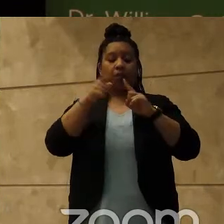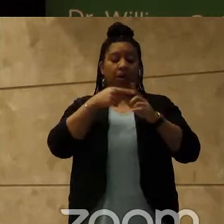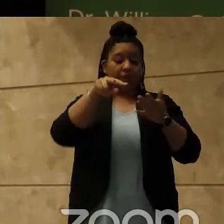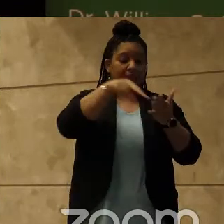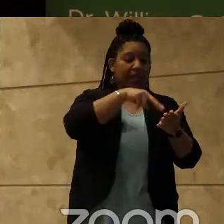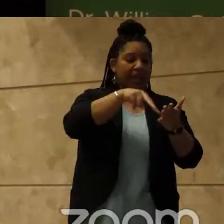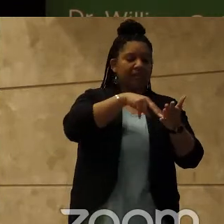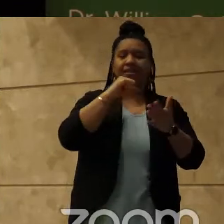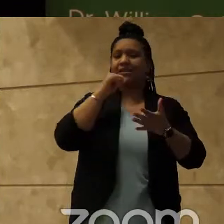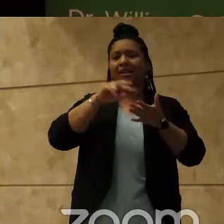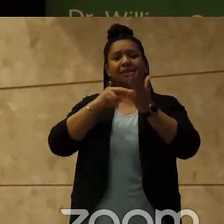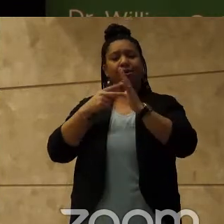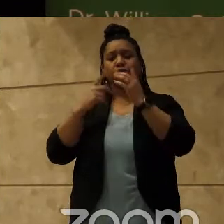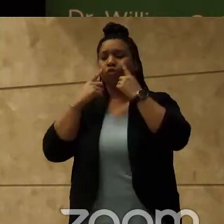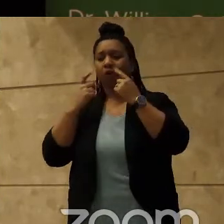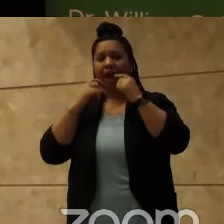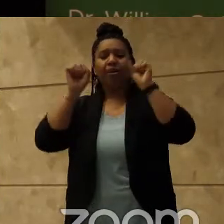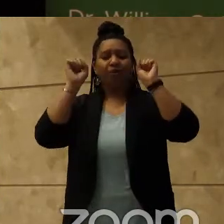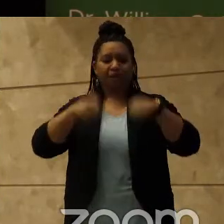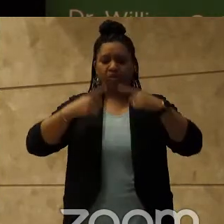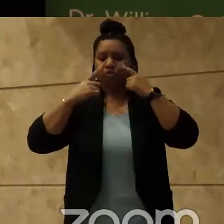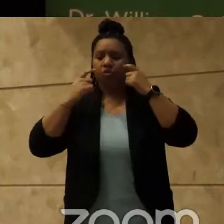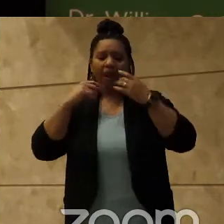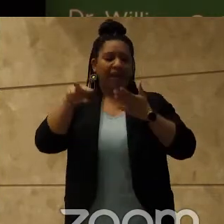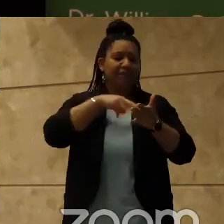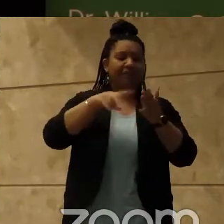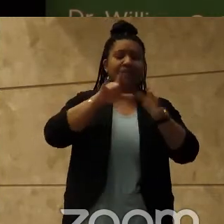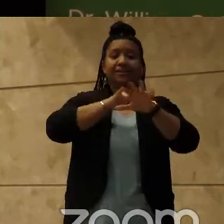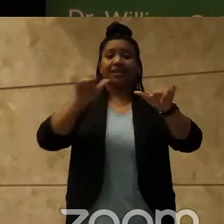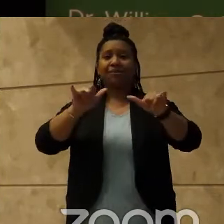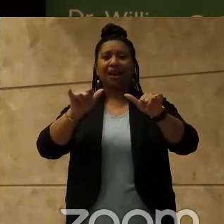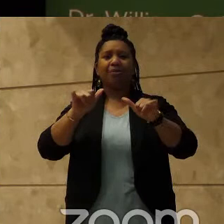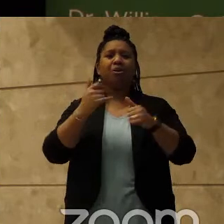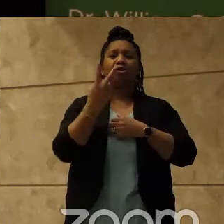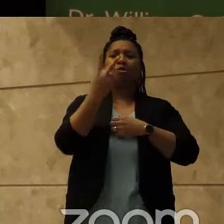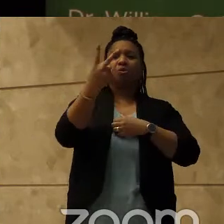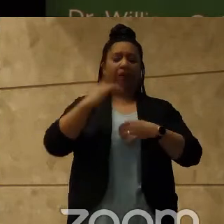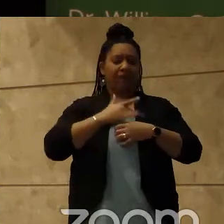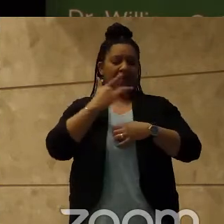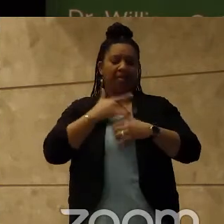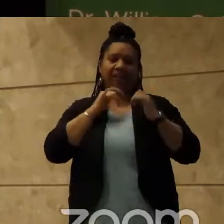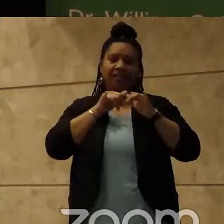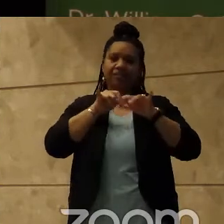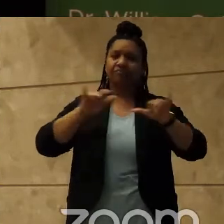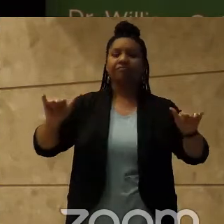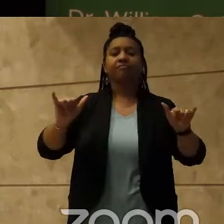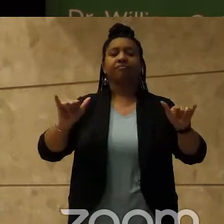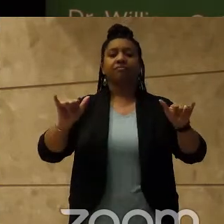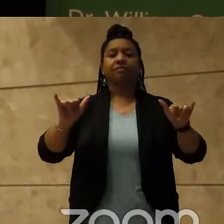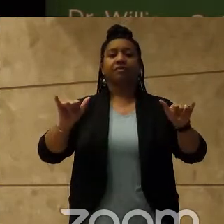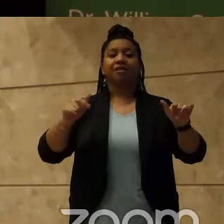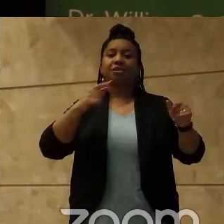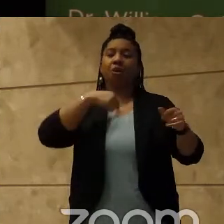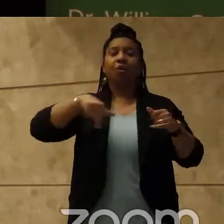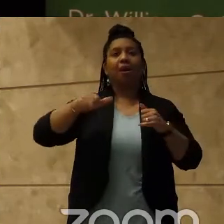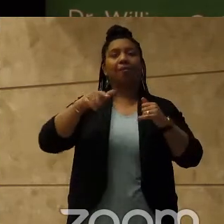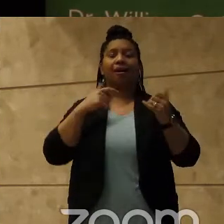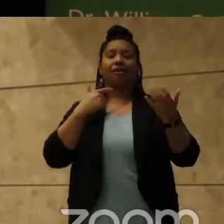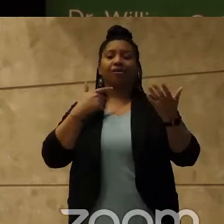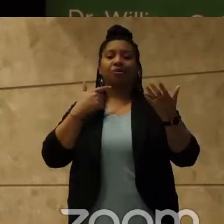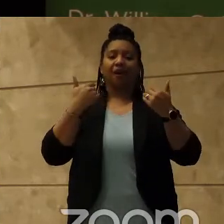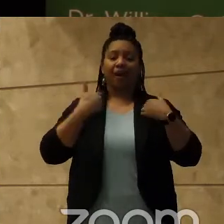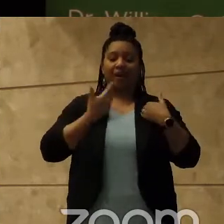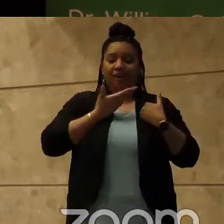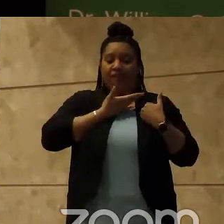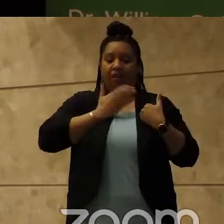We often do it at the same time because we hold both feelings at the same time. We are about to turn our